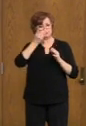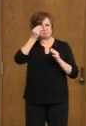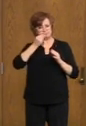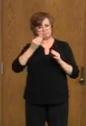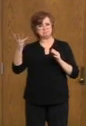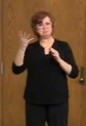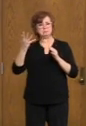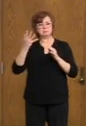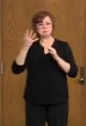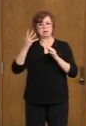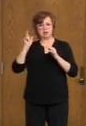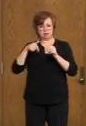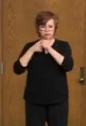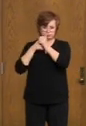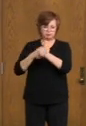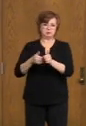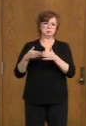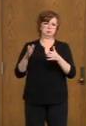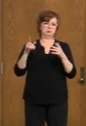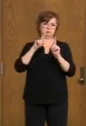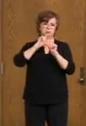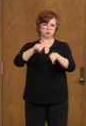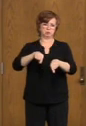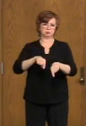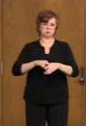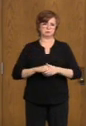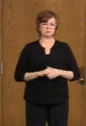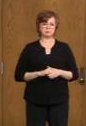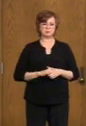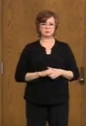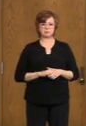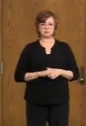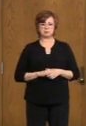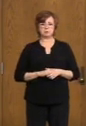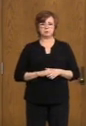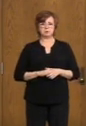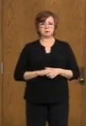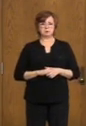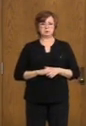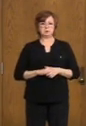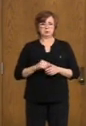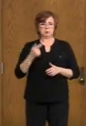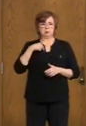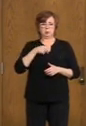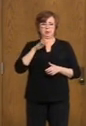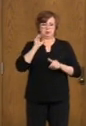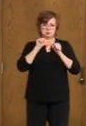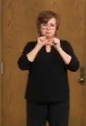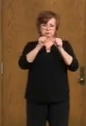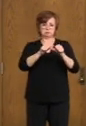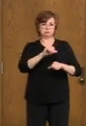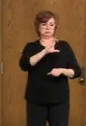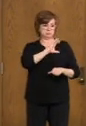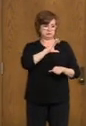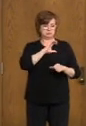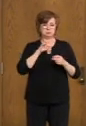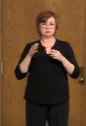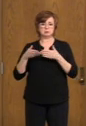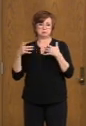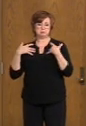adhering to the public health orders that are in place. There has been enforcement. There's going to be continued enforcement, and I encourage our law enforcement and public health